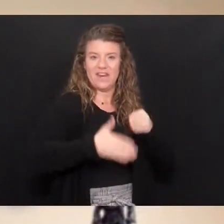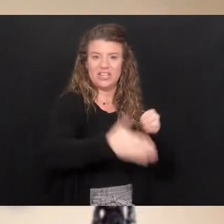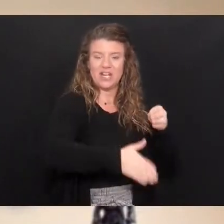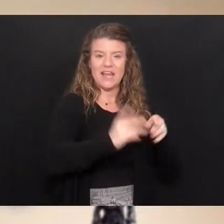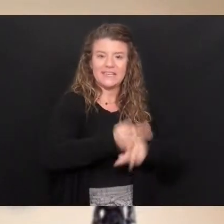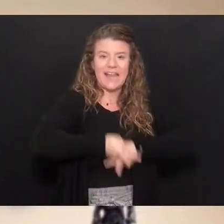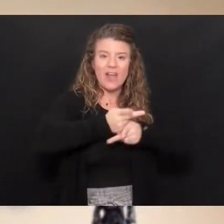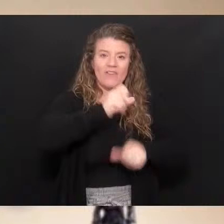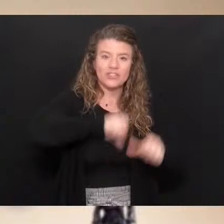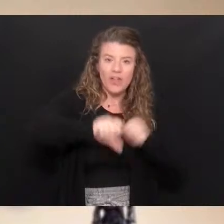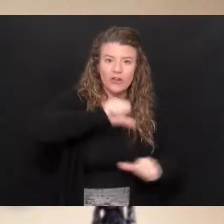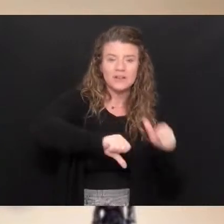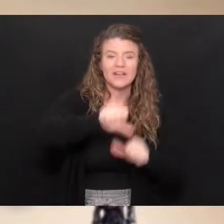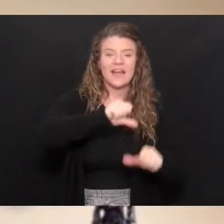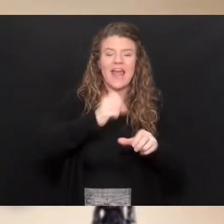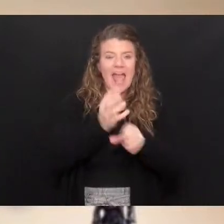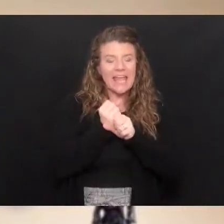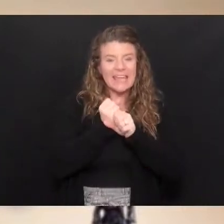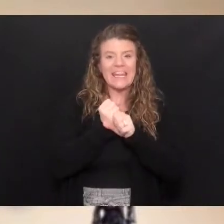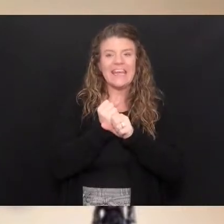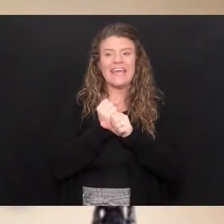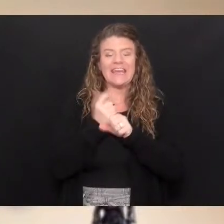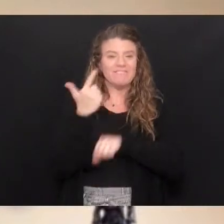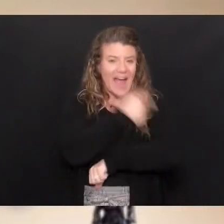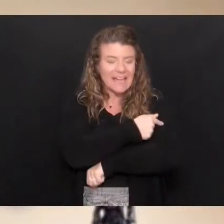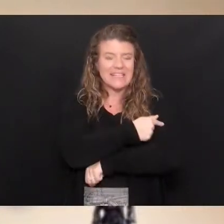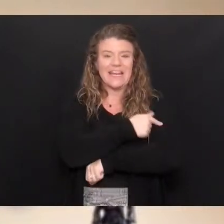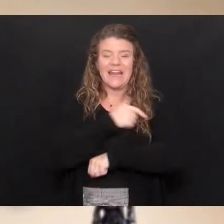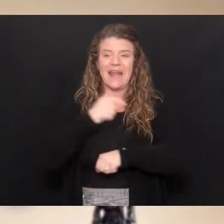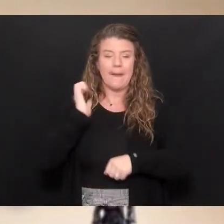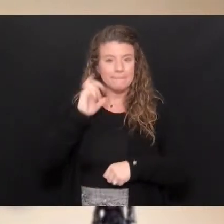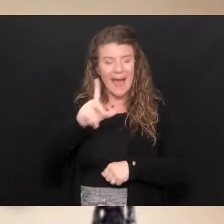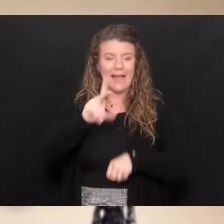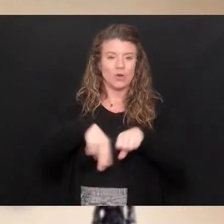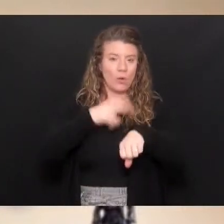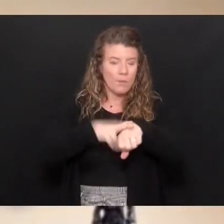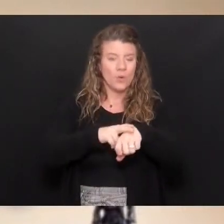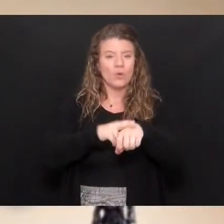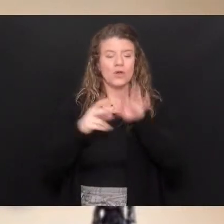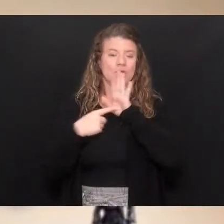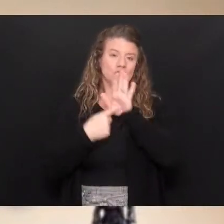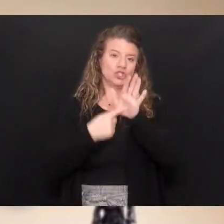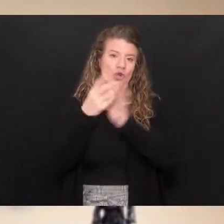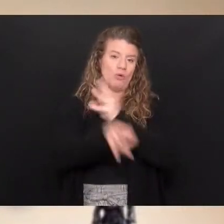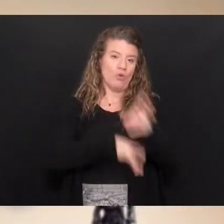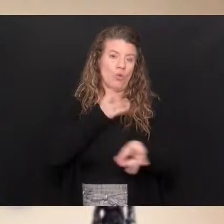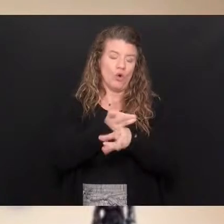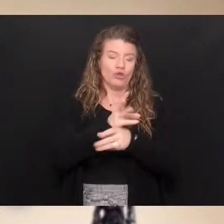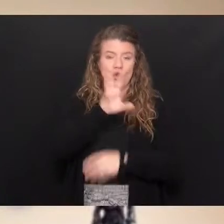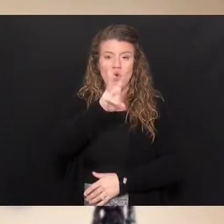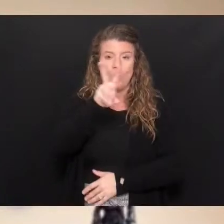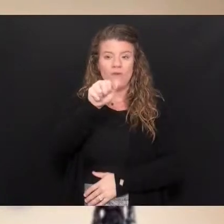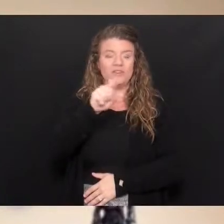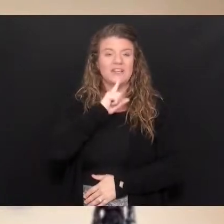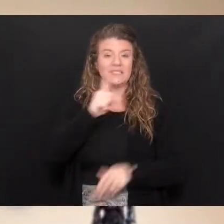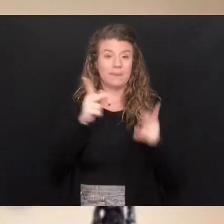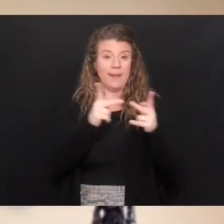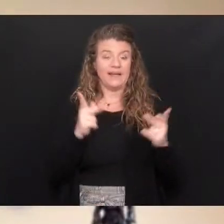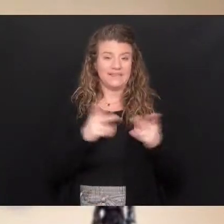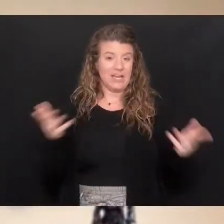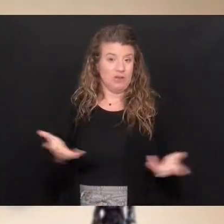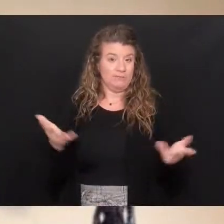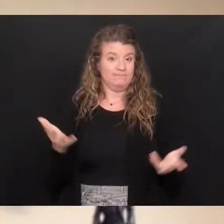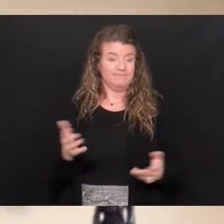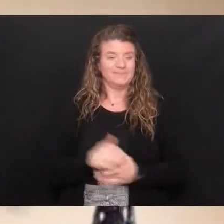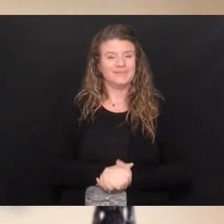care of each other and getting on and getting back to normal and showing the world that West Virginia is the place to be. Thank